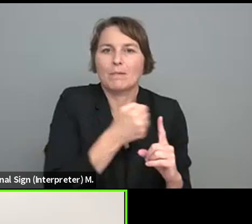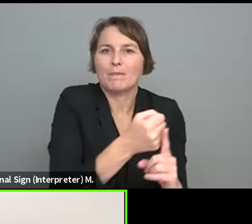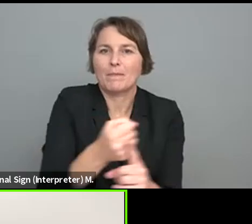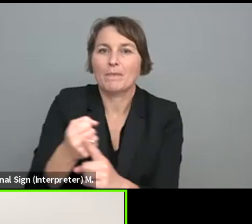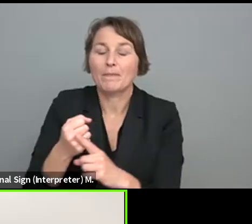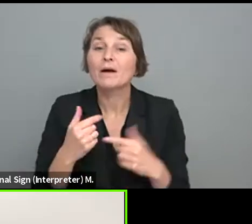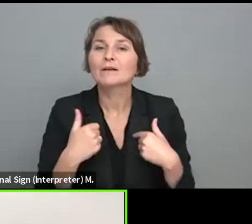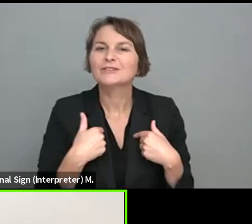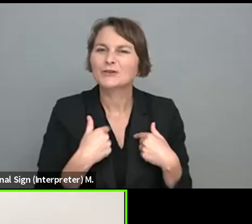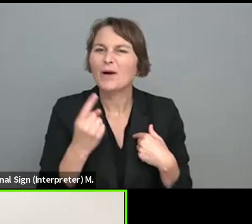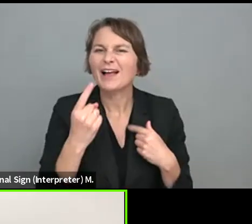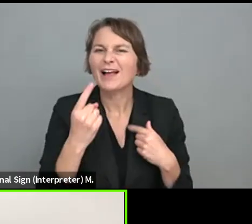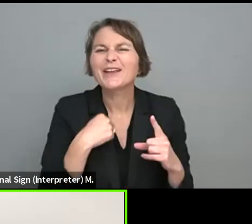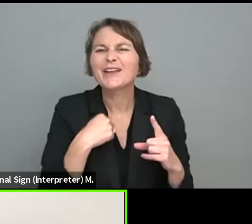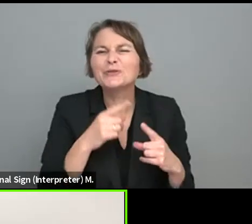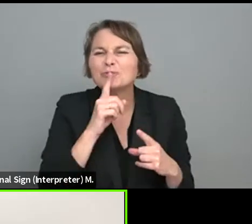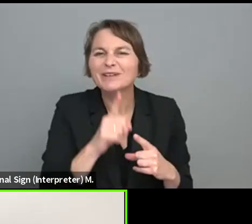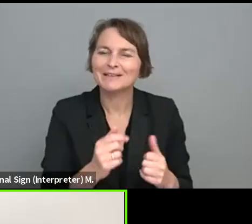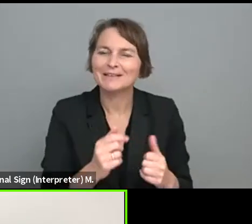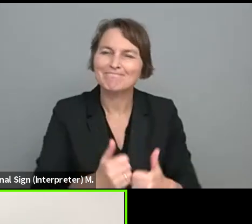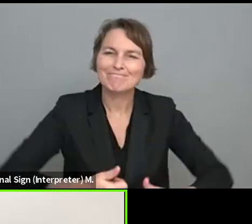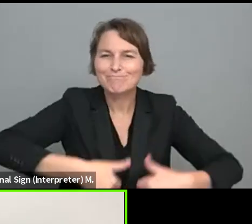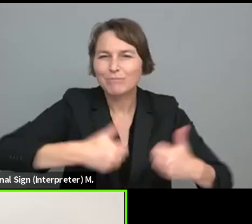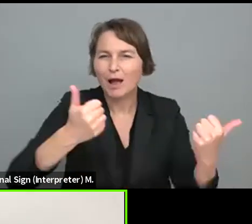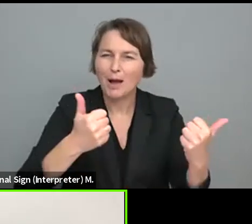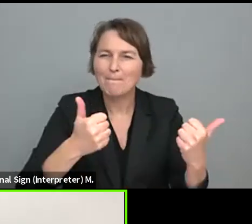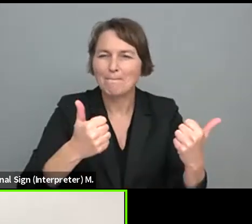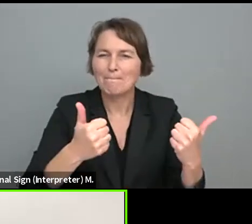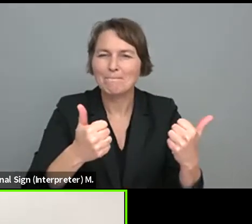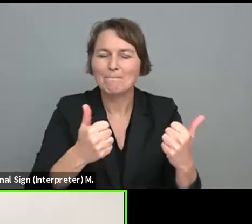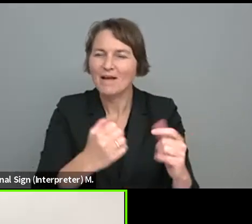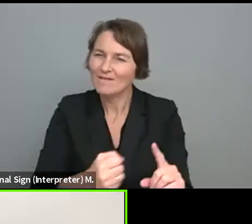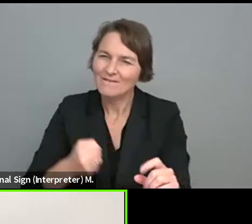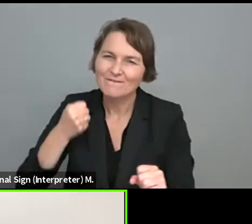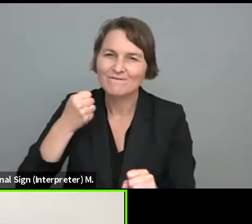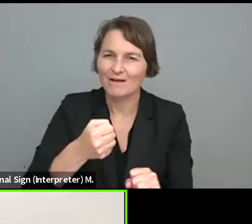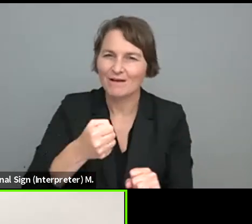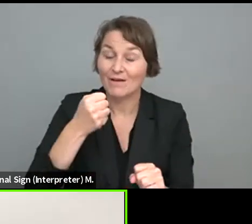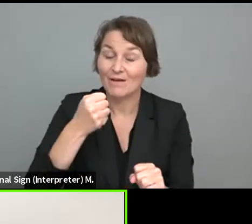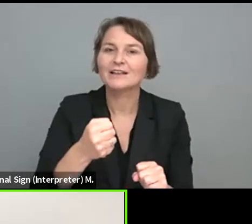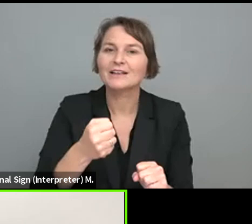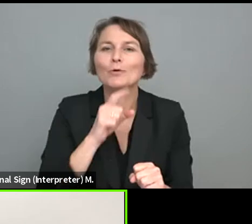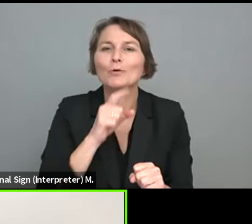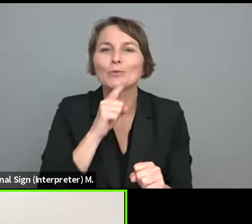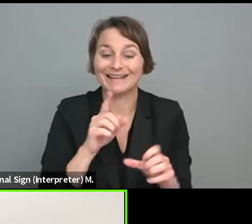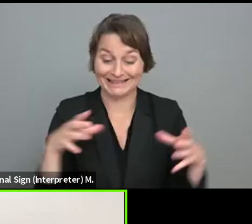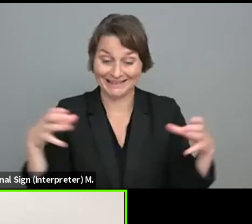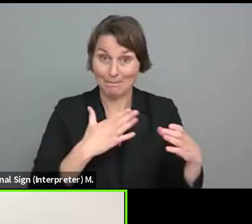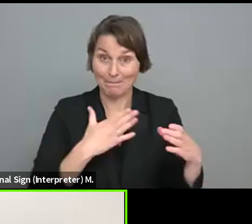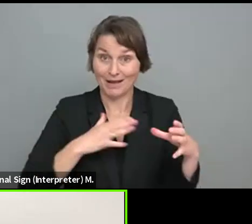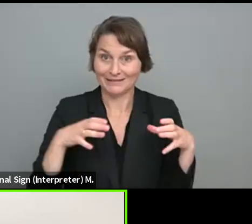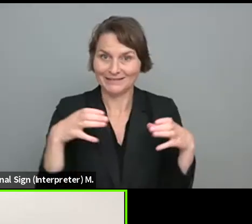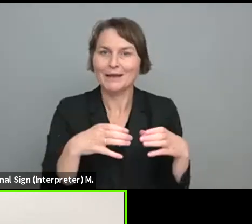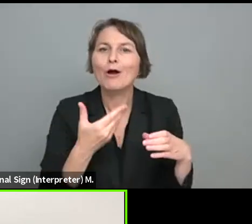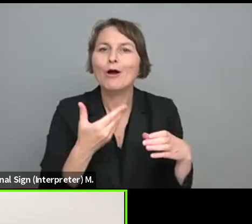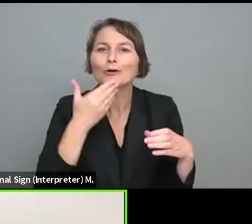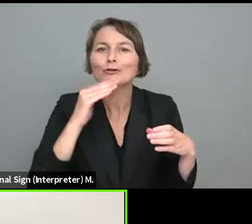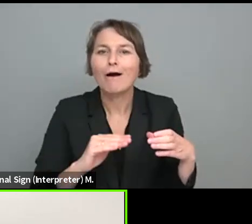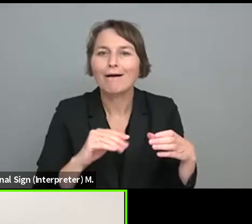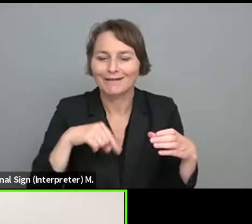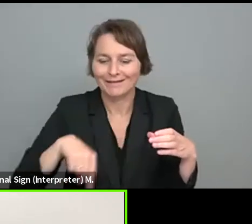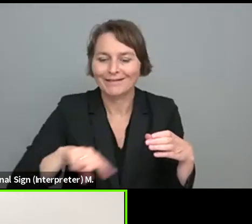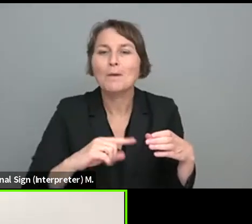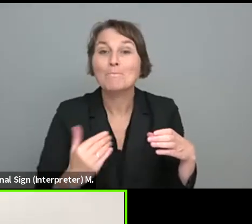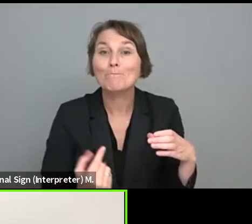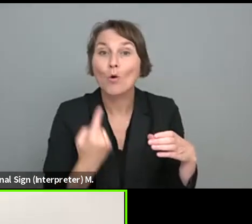people who are younger than me, especially on the team. But the fight in and of itself is truly changing the world sort of